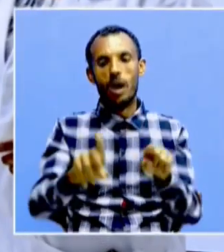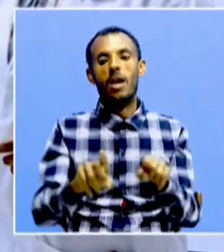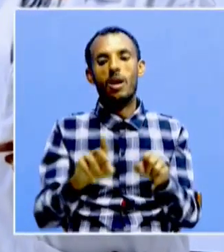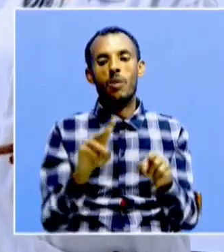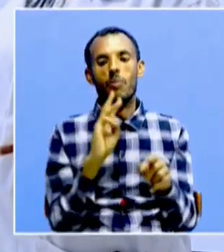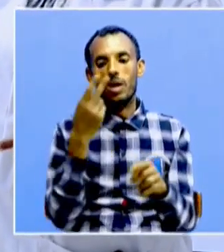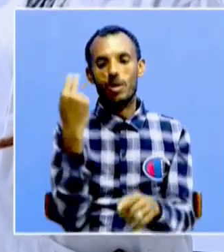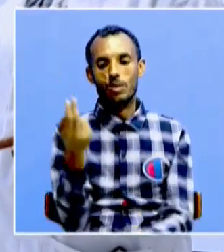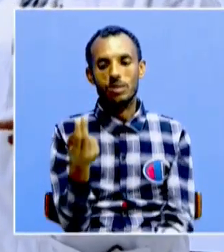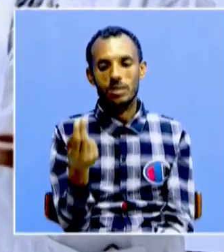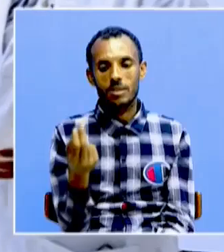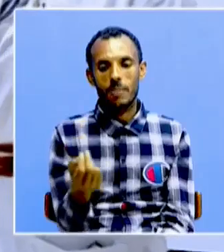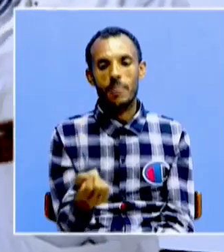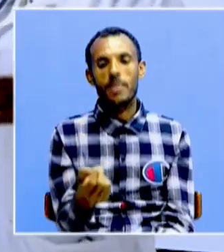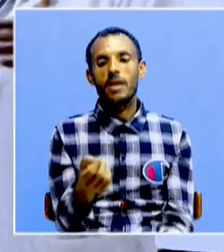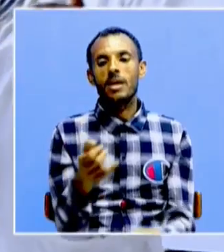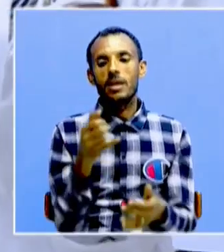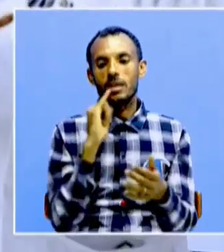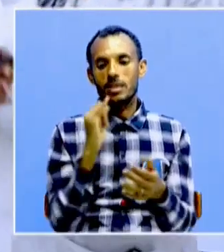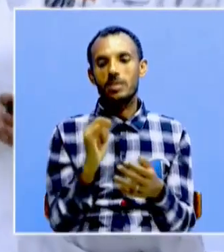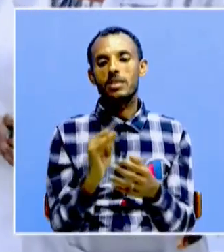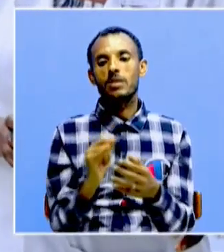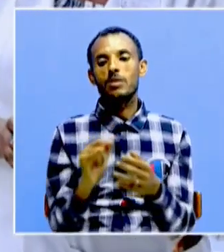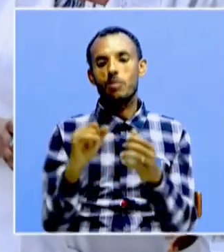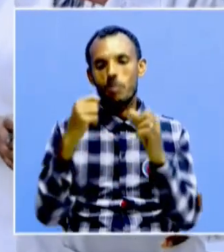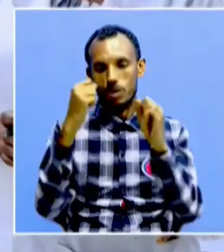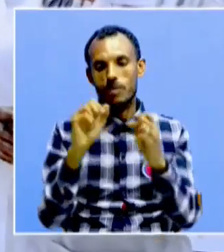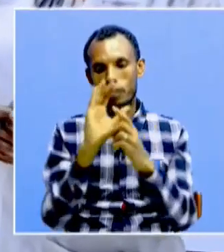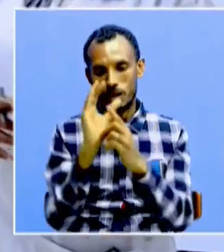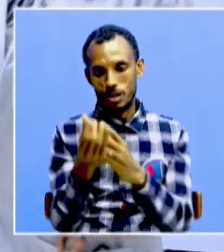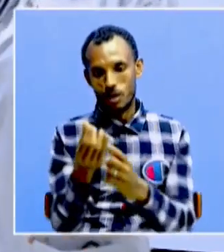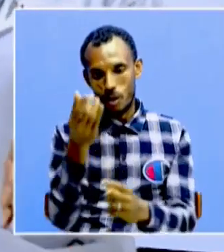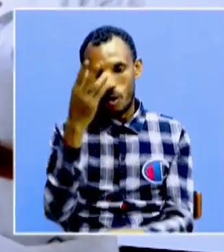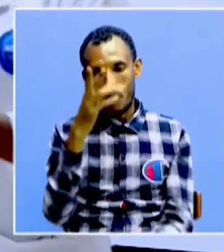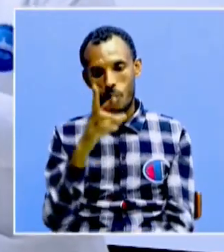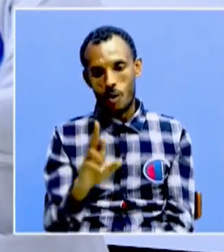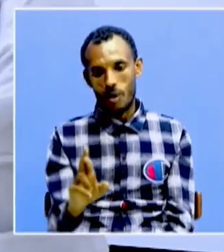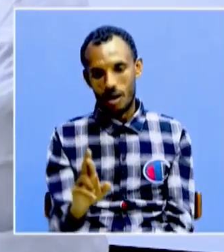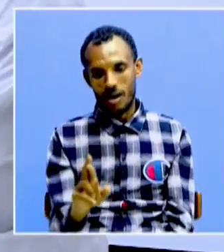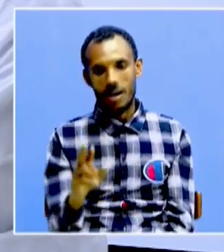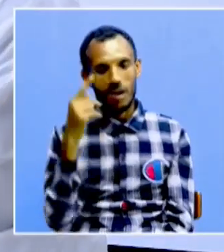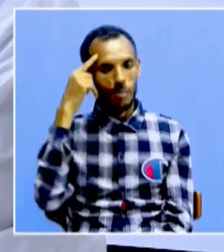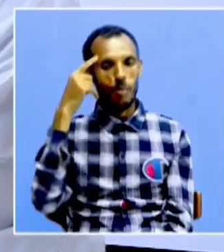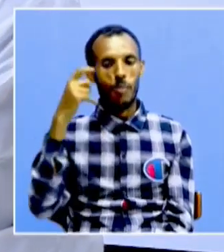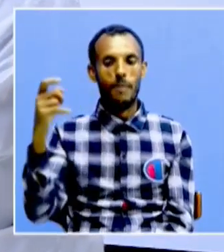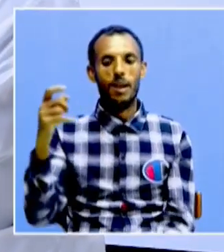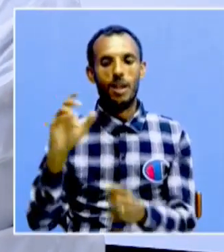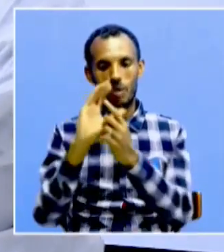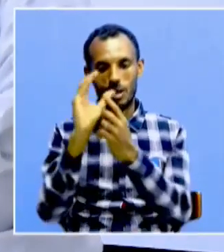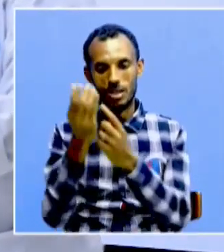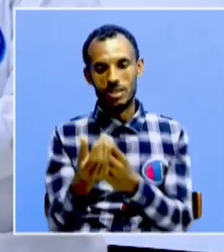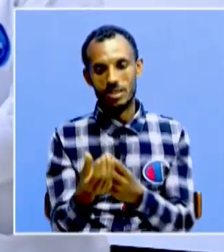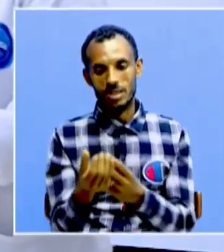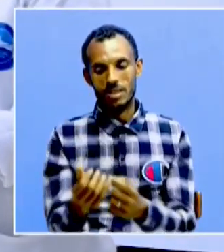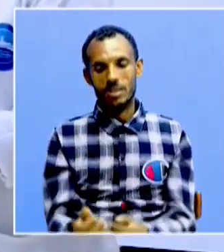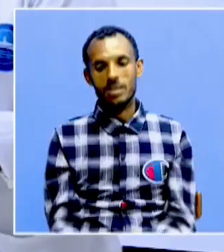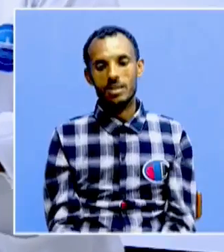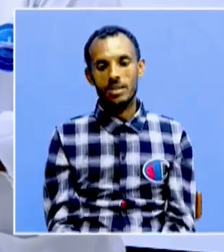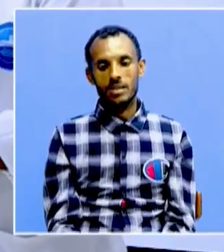When? Is it on the possibility condition or on the improbable or imaginary